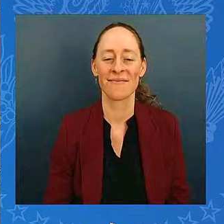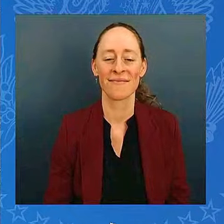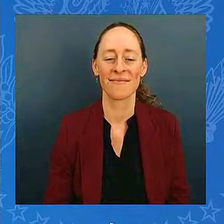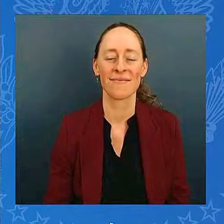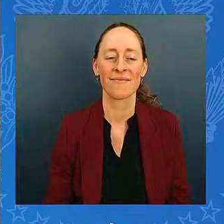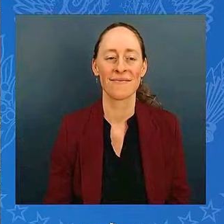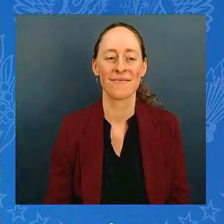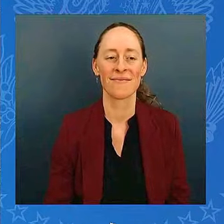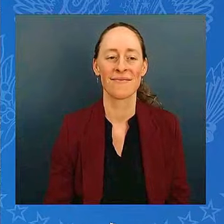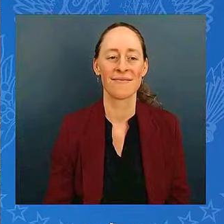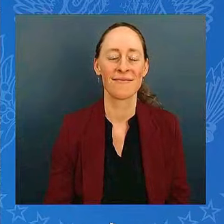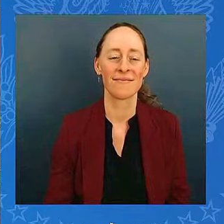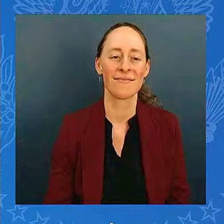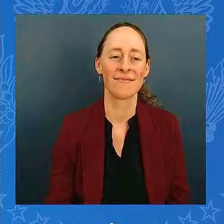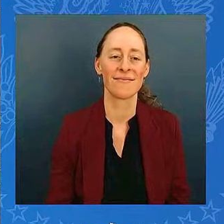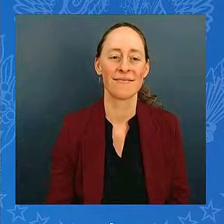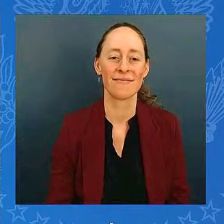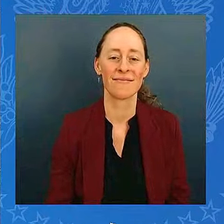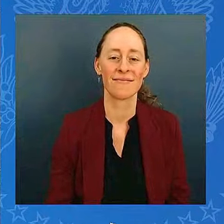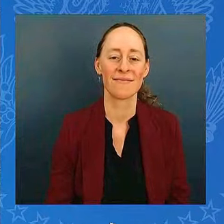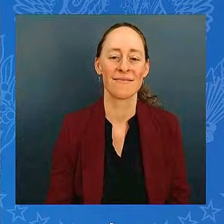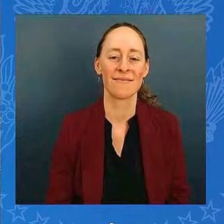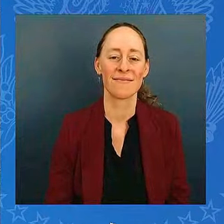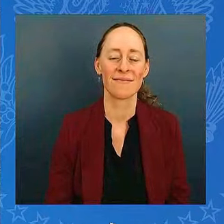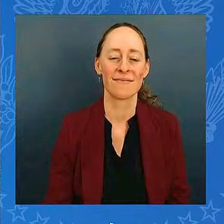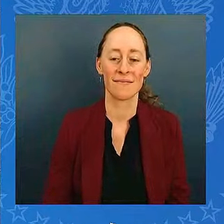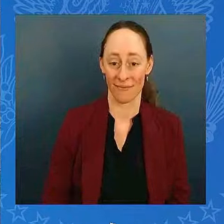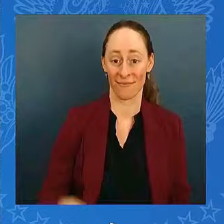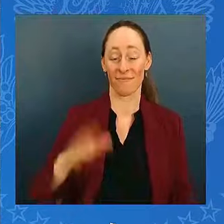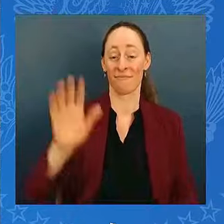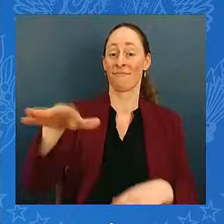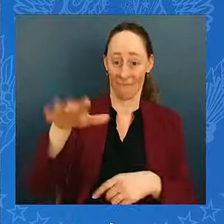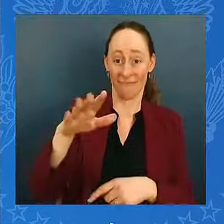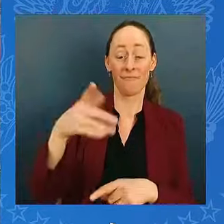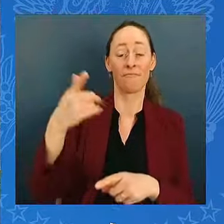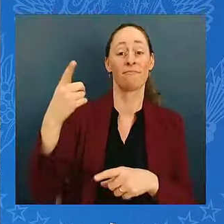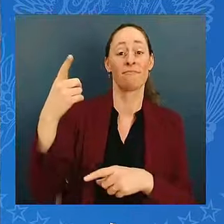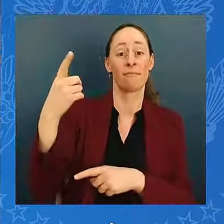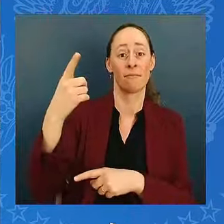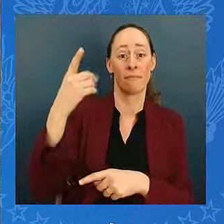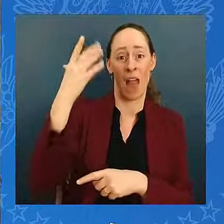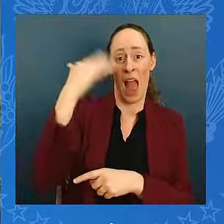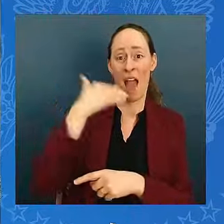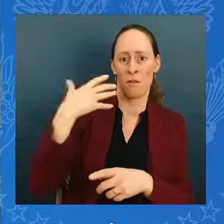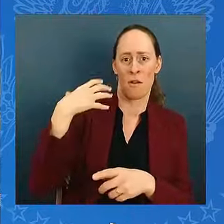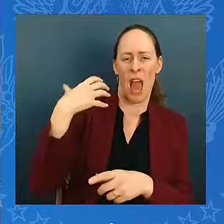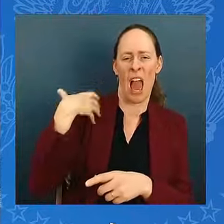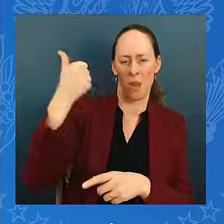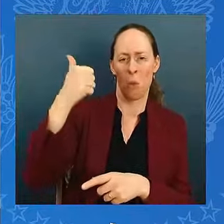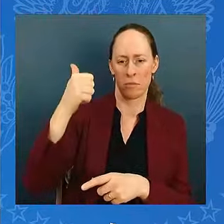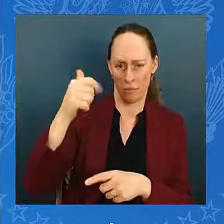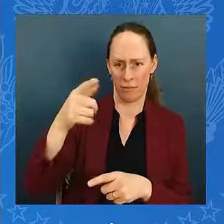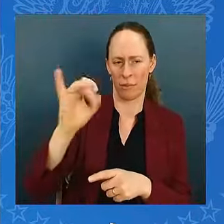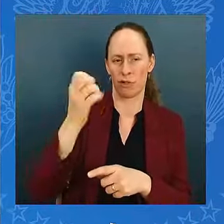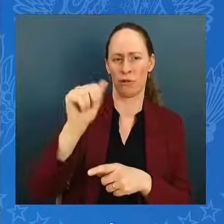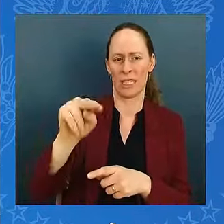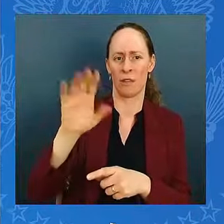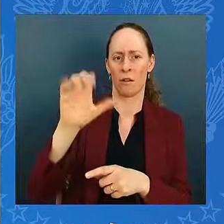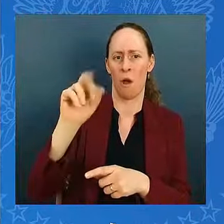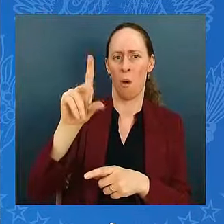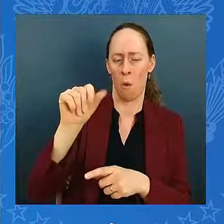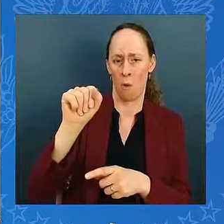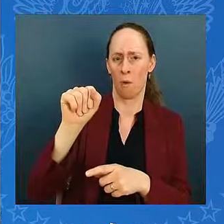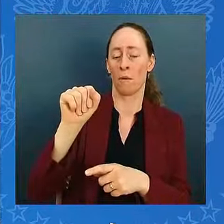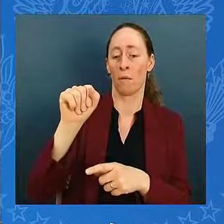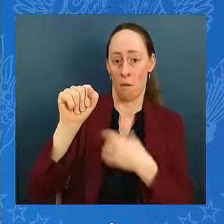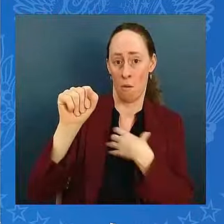So our head coach, Juan Carlos Amoros, and the championship 2023 MVP,